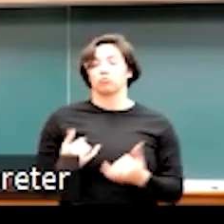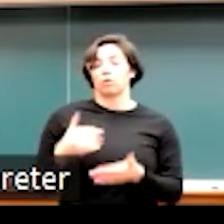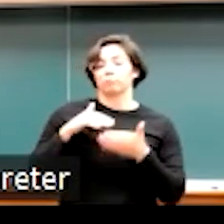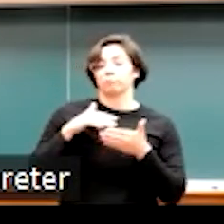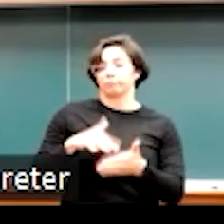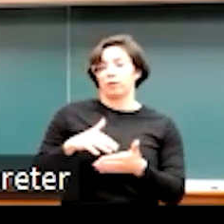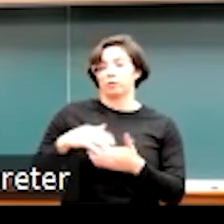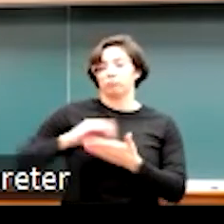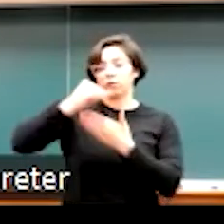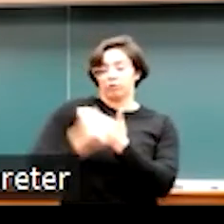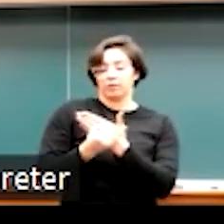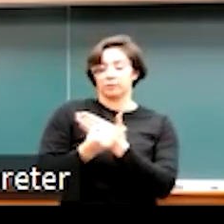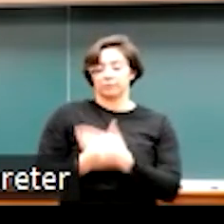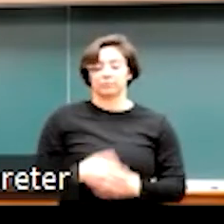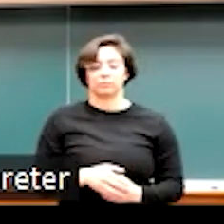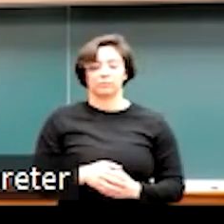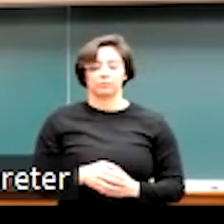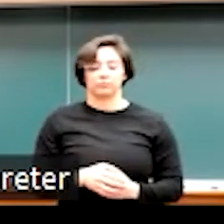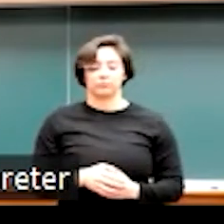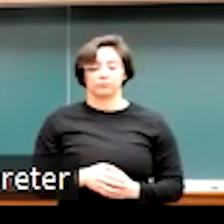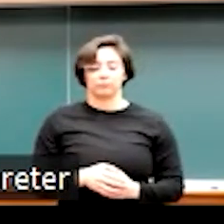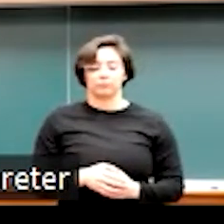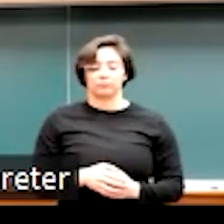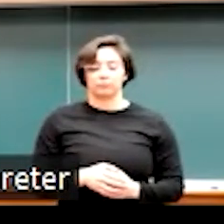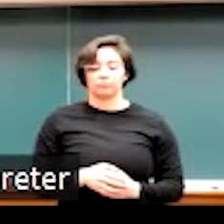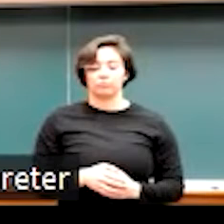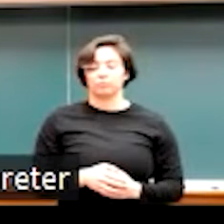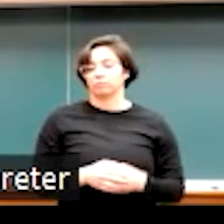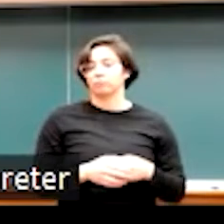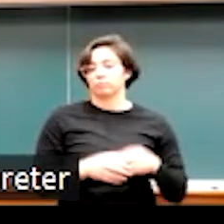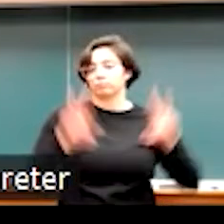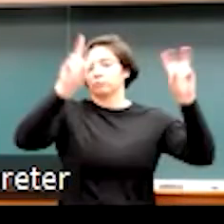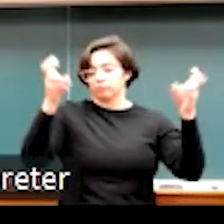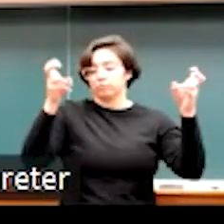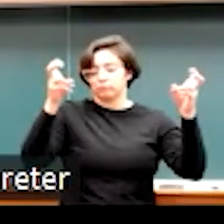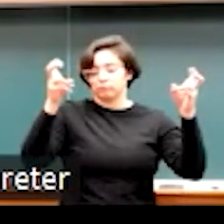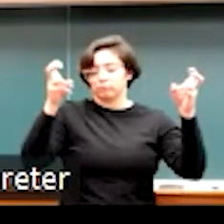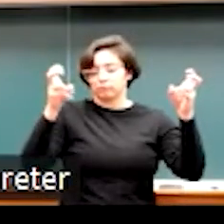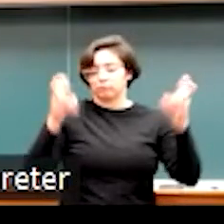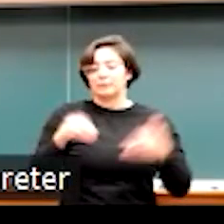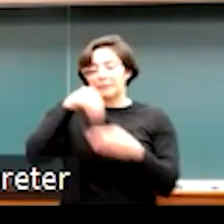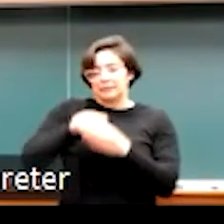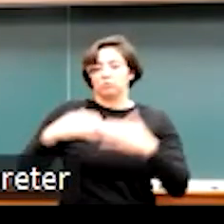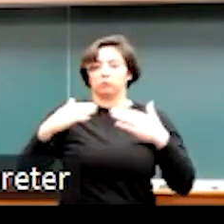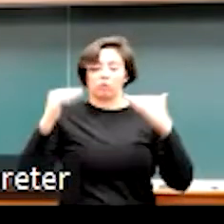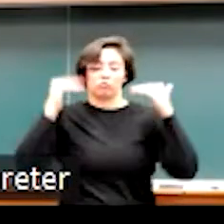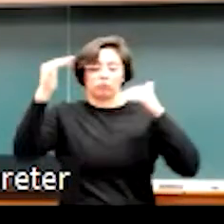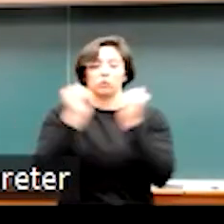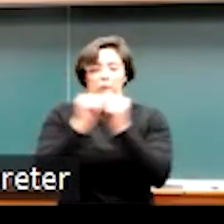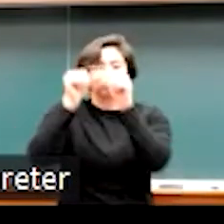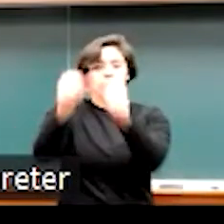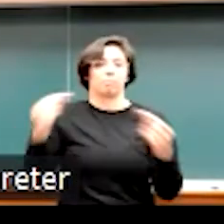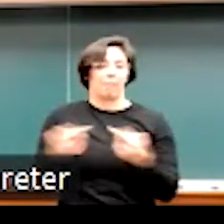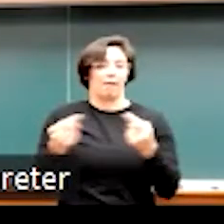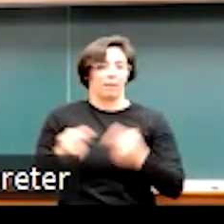project, which is to address hazardous drinking and alcohol opioid interactions among adults with chronic pain.